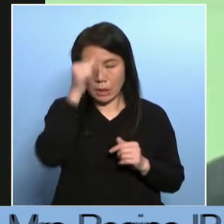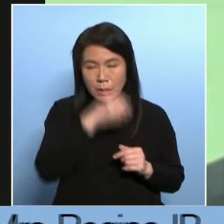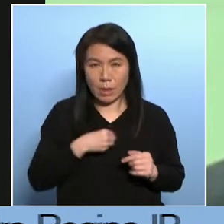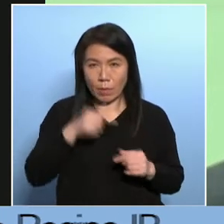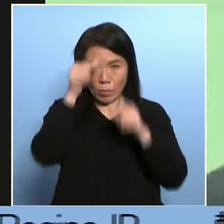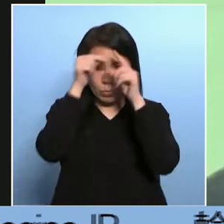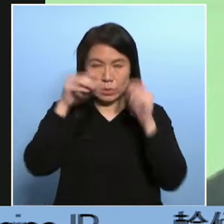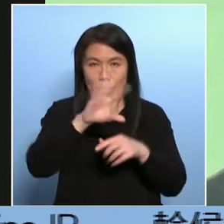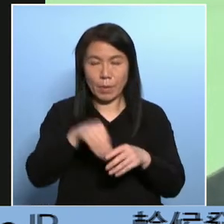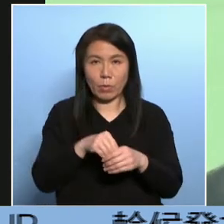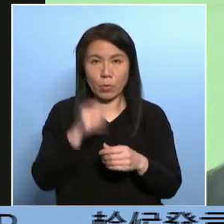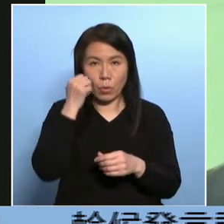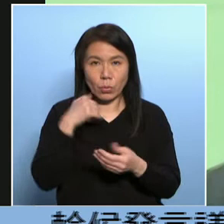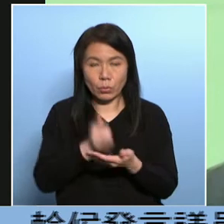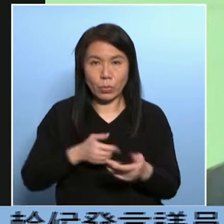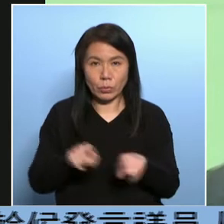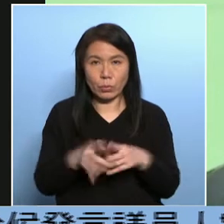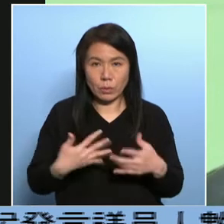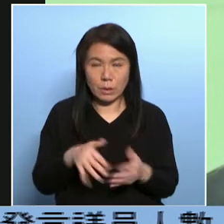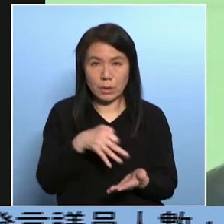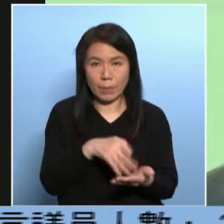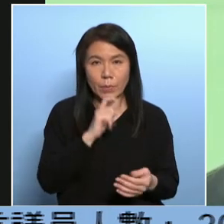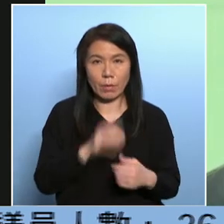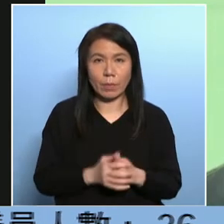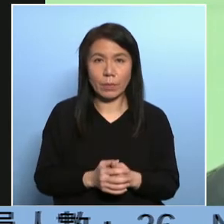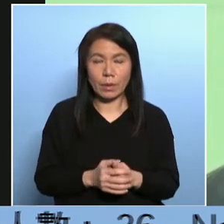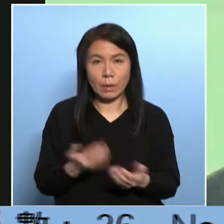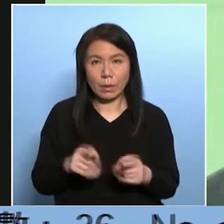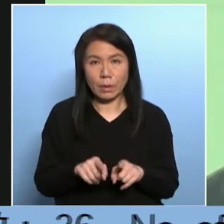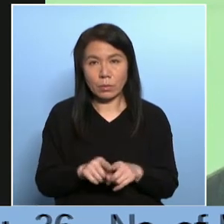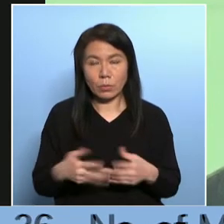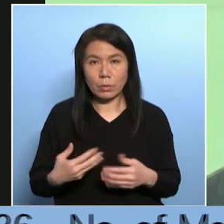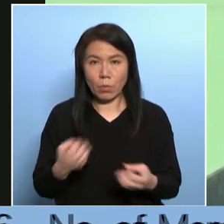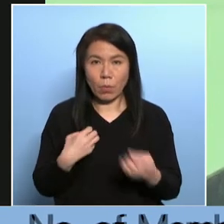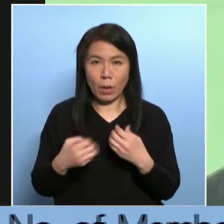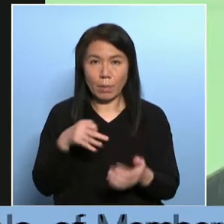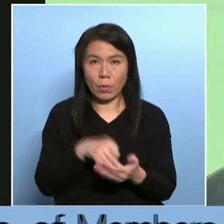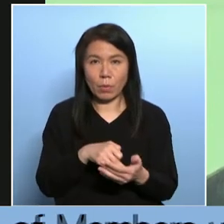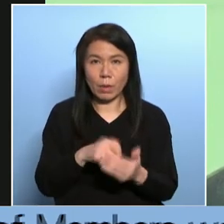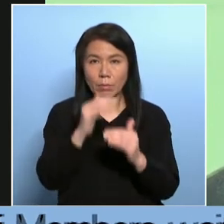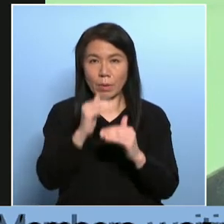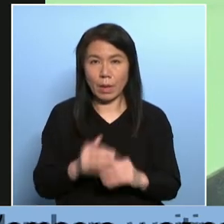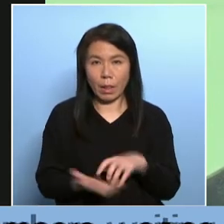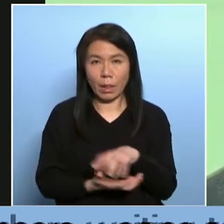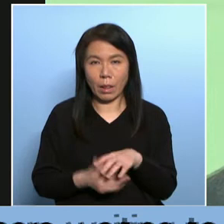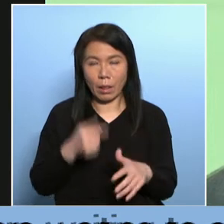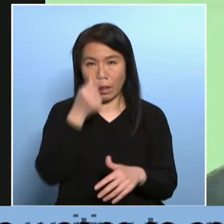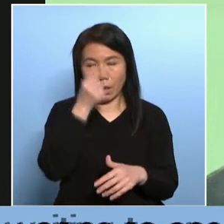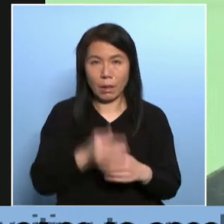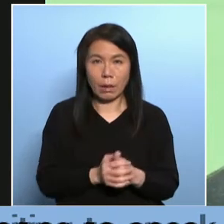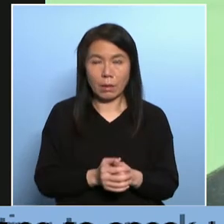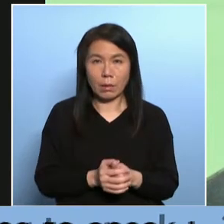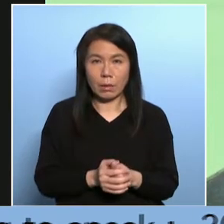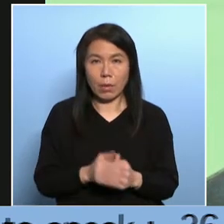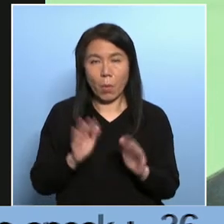Well, I know a lot of private medical practitioners and retired nurses, and they've been very proactive and positive. But then they said